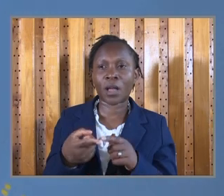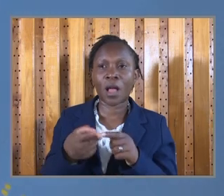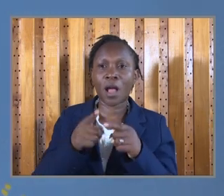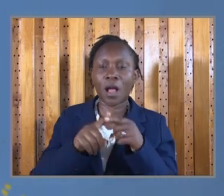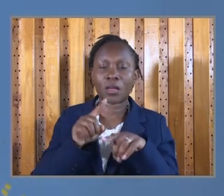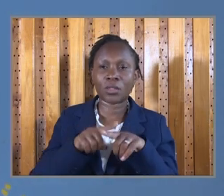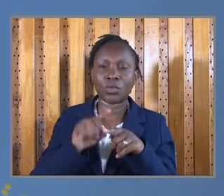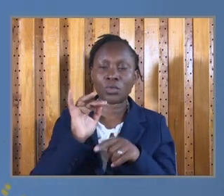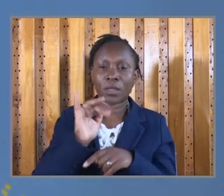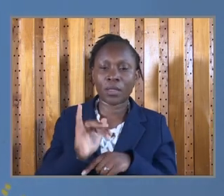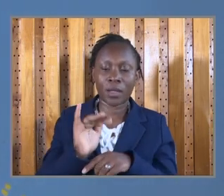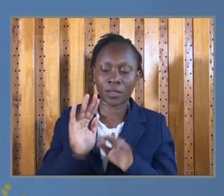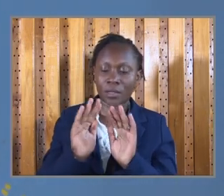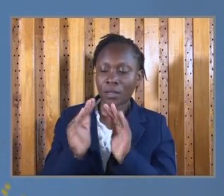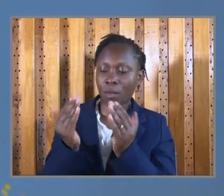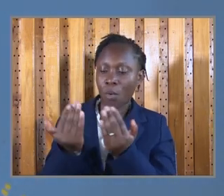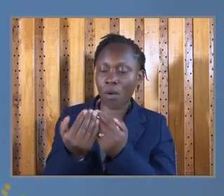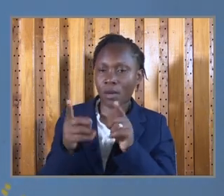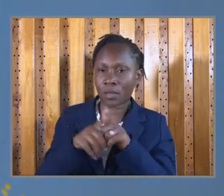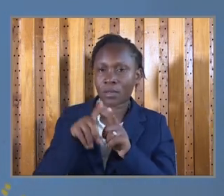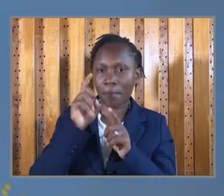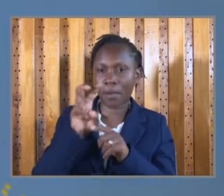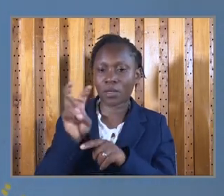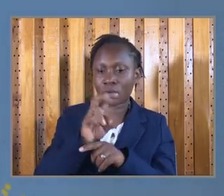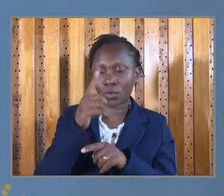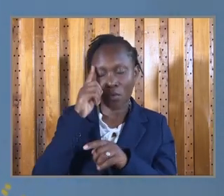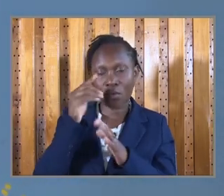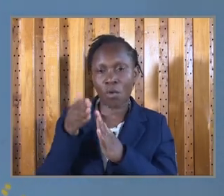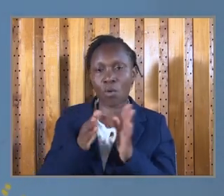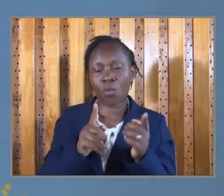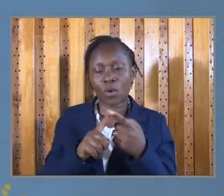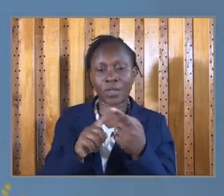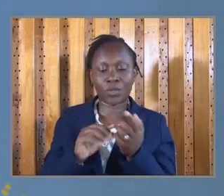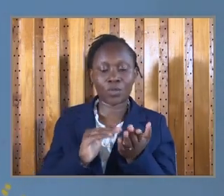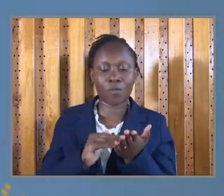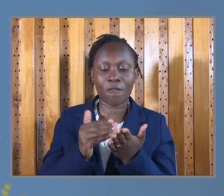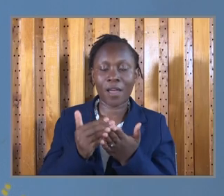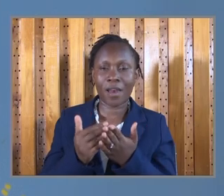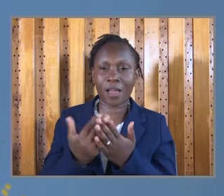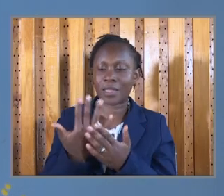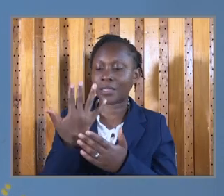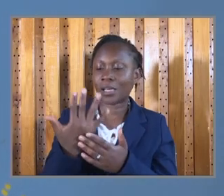world also needs to find ways to finance the green transition.